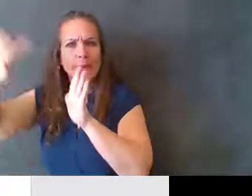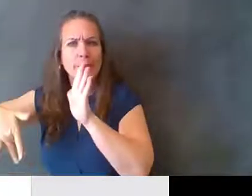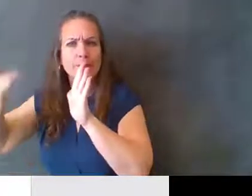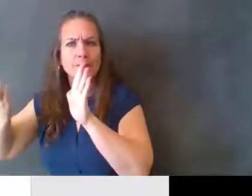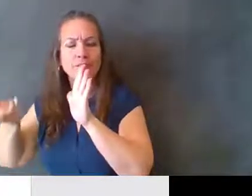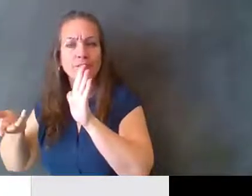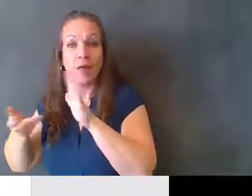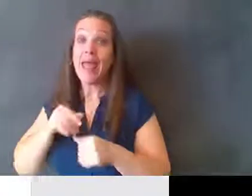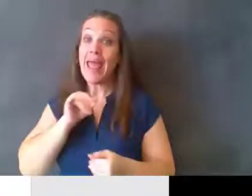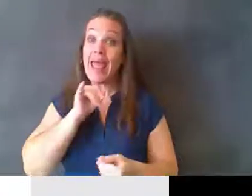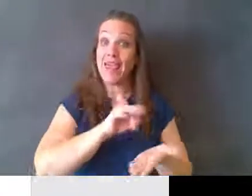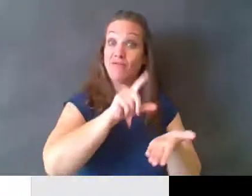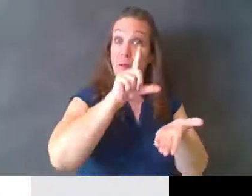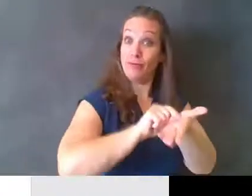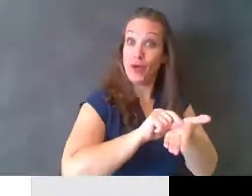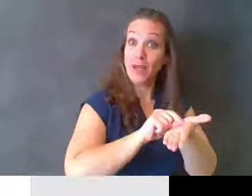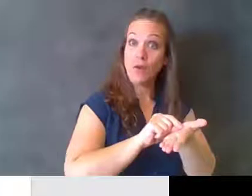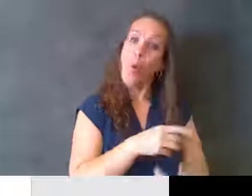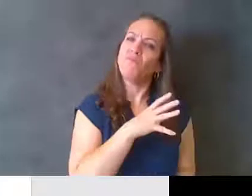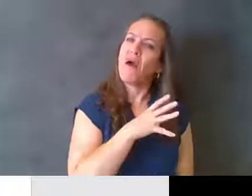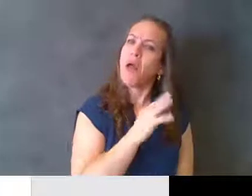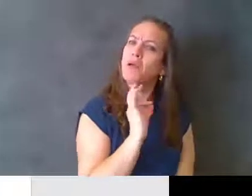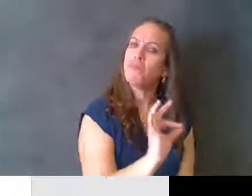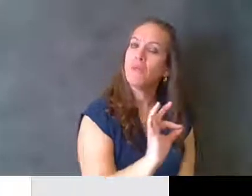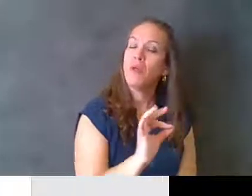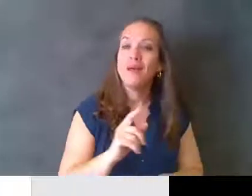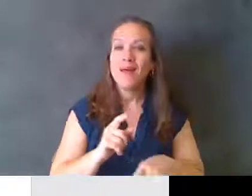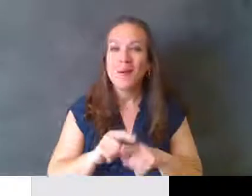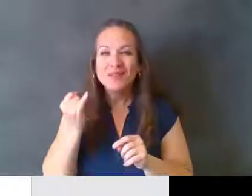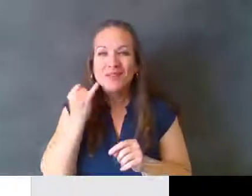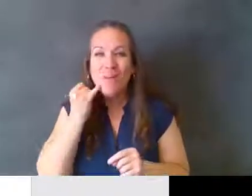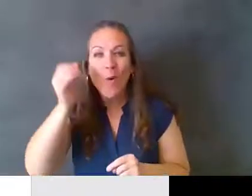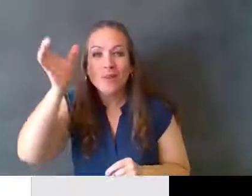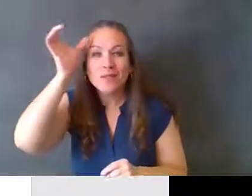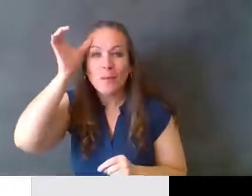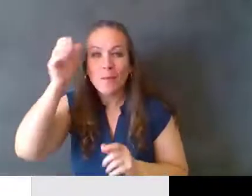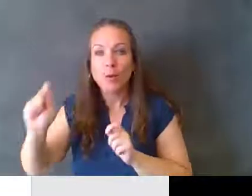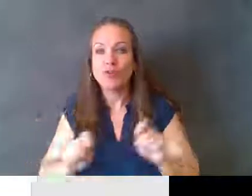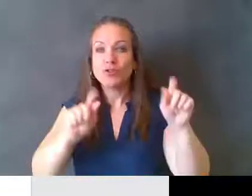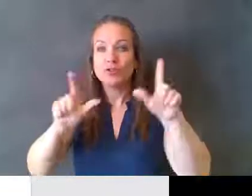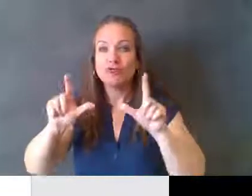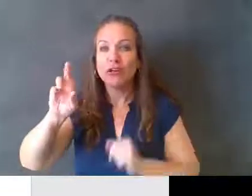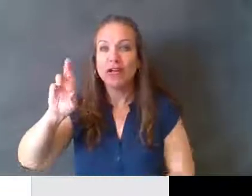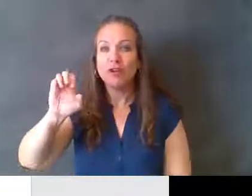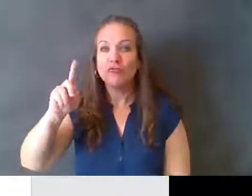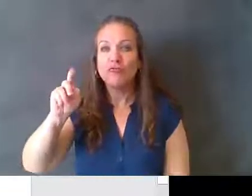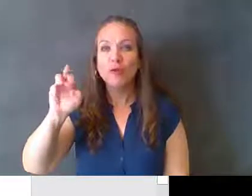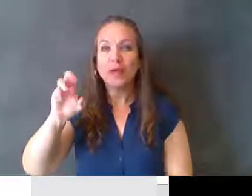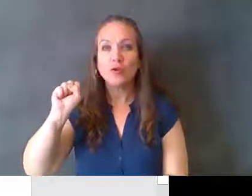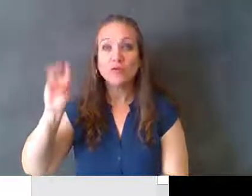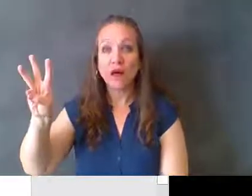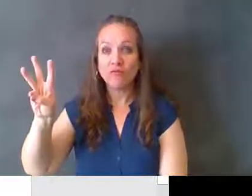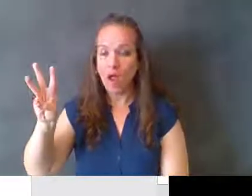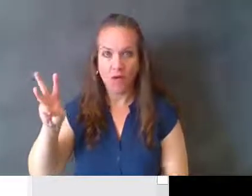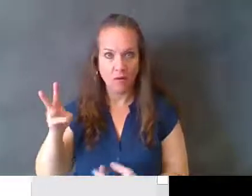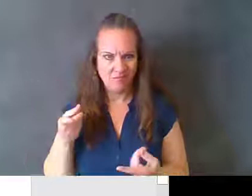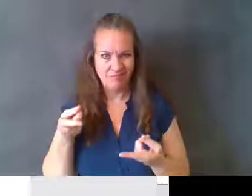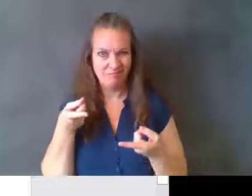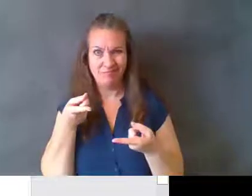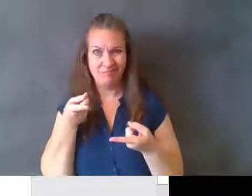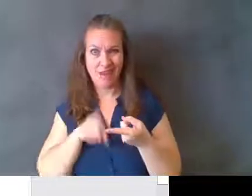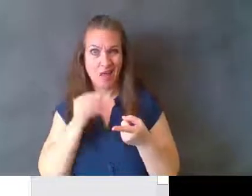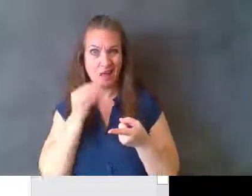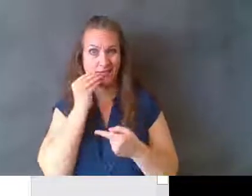But if a screen reader user is trying to access it, it's not going to tell them that this is the title just because I picked a larger